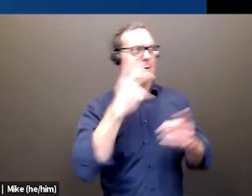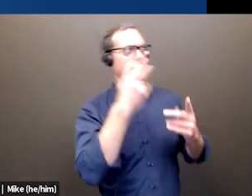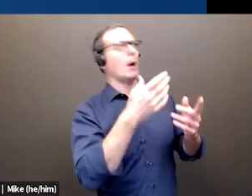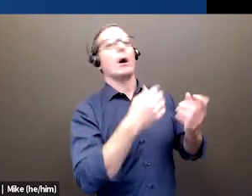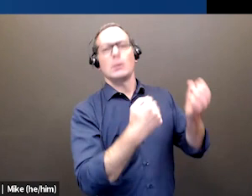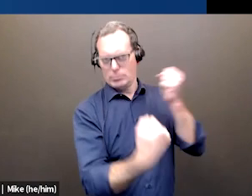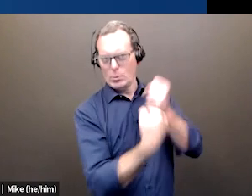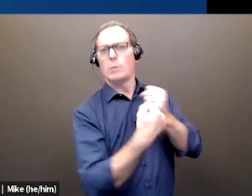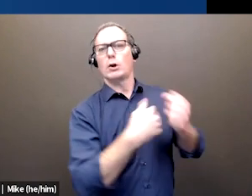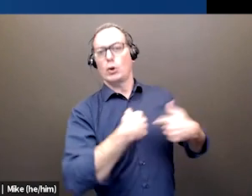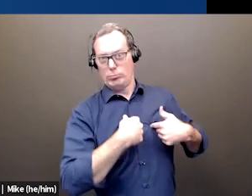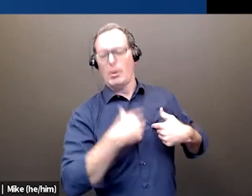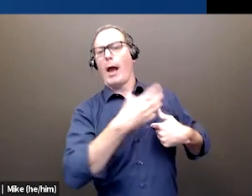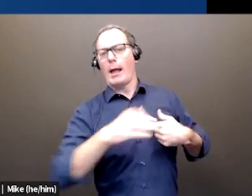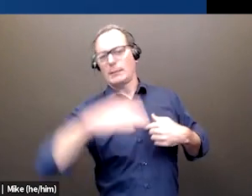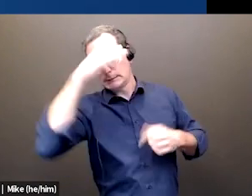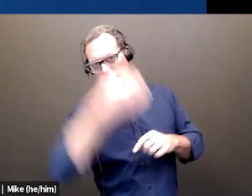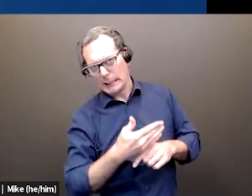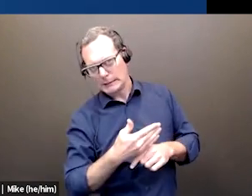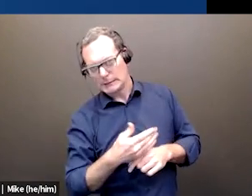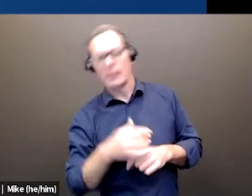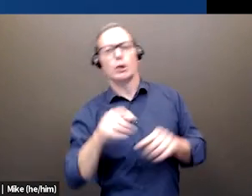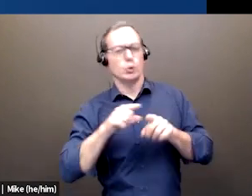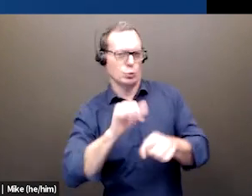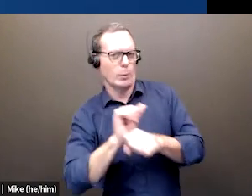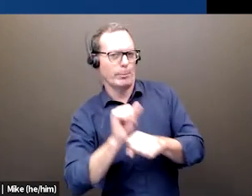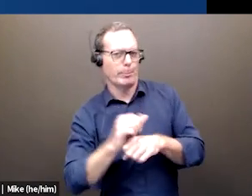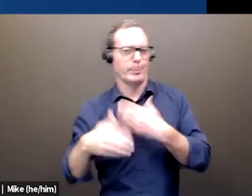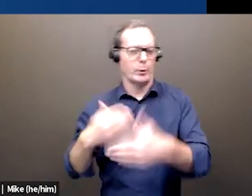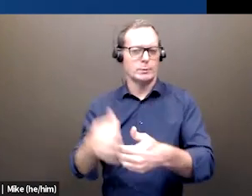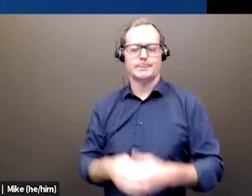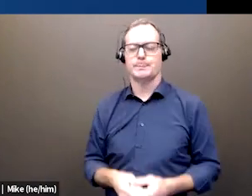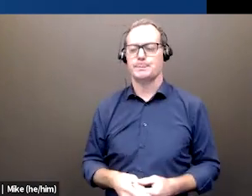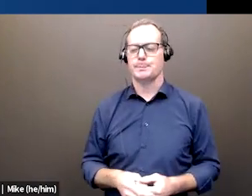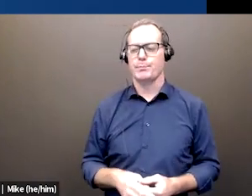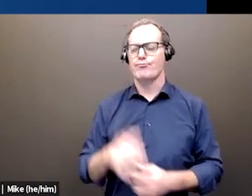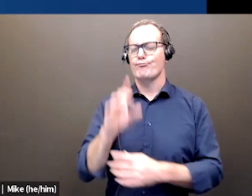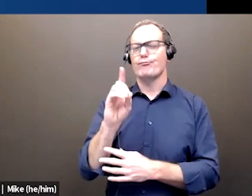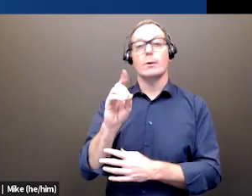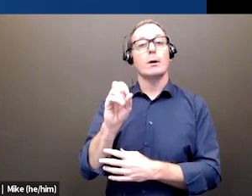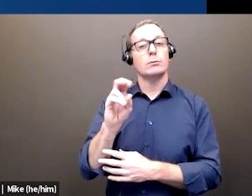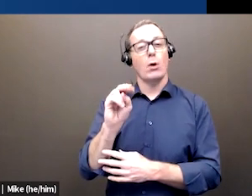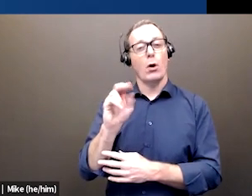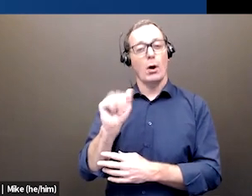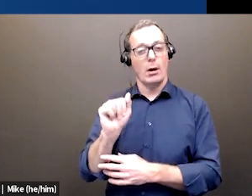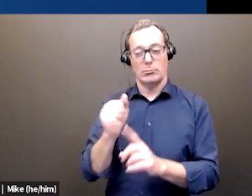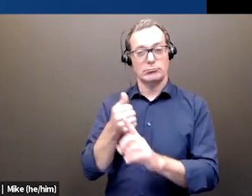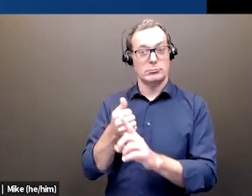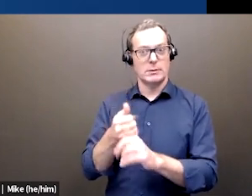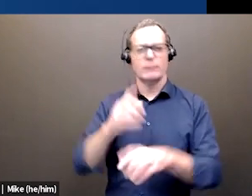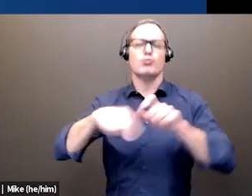in the workplace. Donna will then follow up with a wrap up with a brief